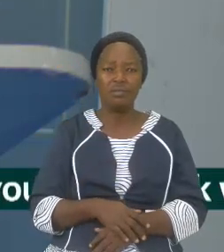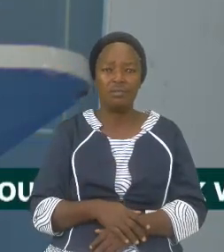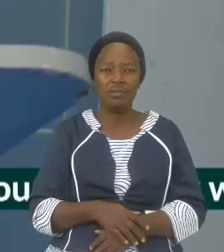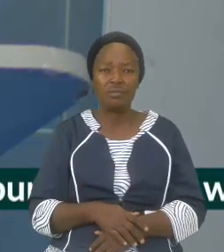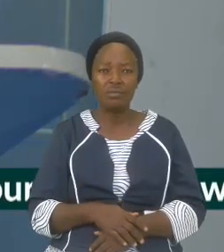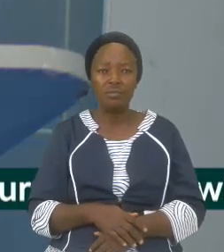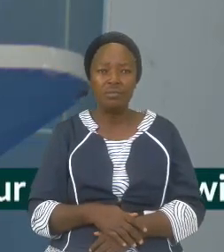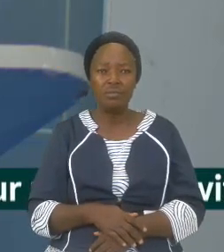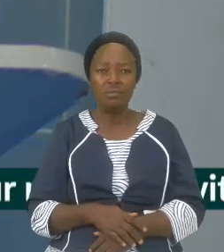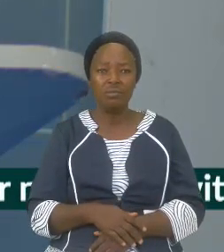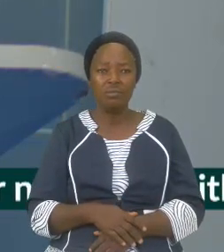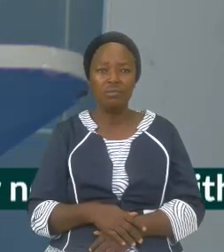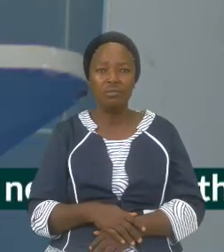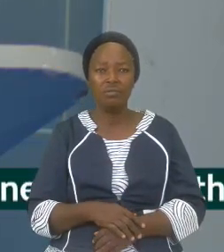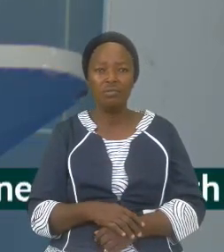Supervisors.